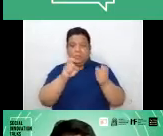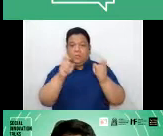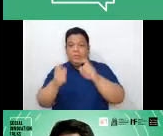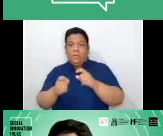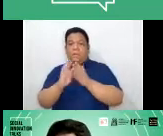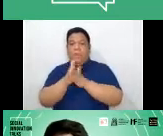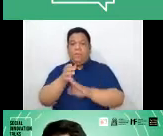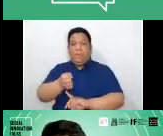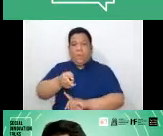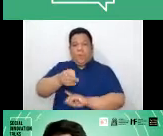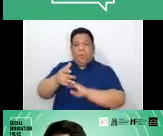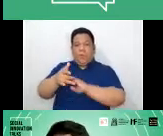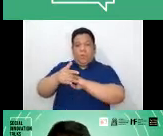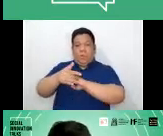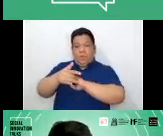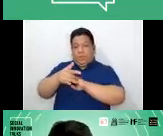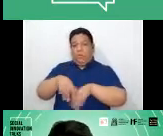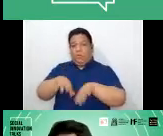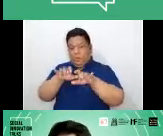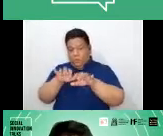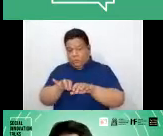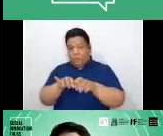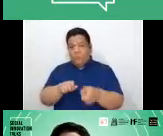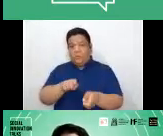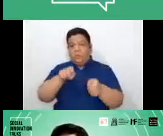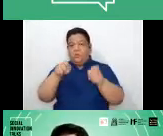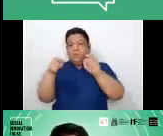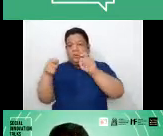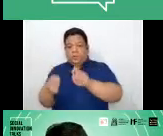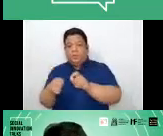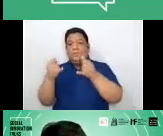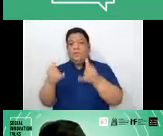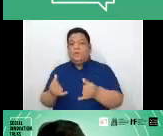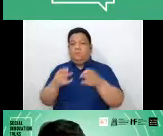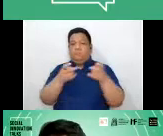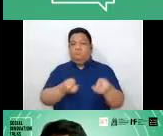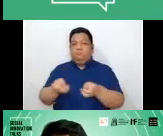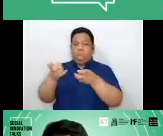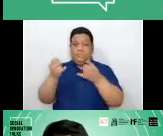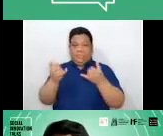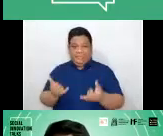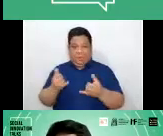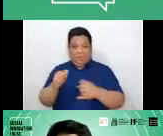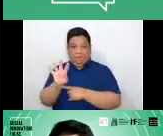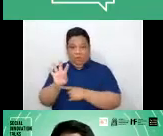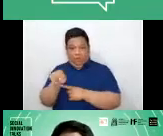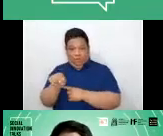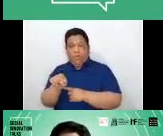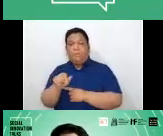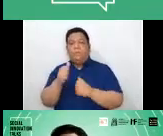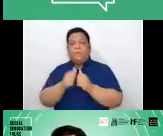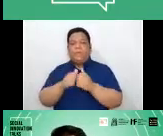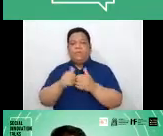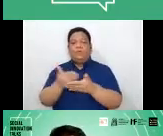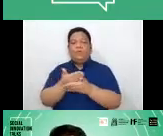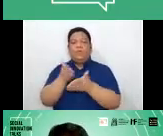its discovery of automation as well as computers. And then Industry 4.0 is where we live in now, which is this new realm of